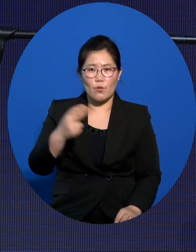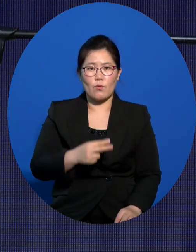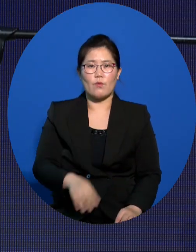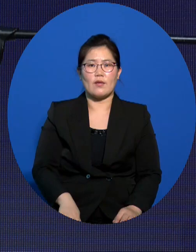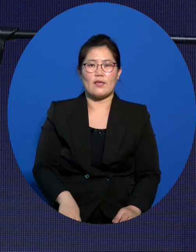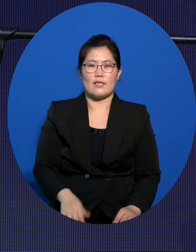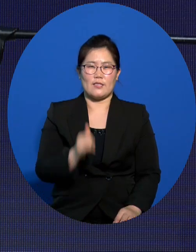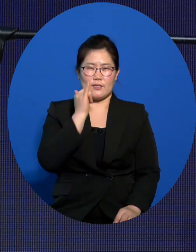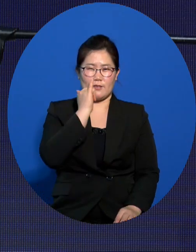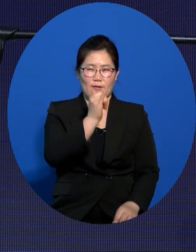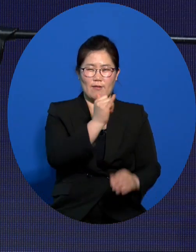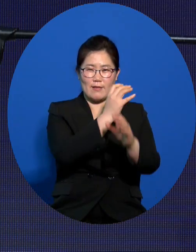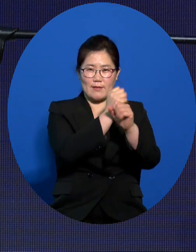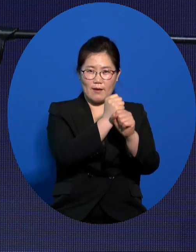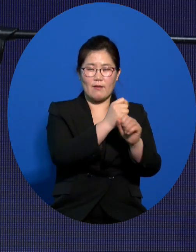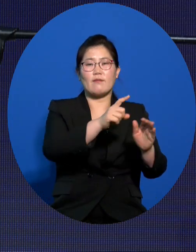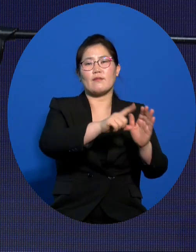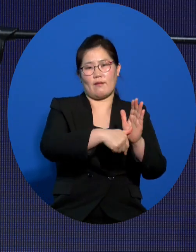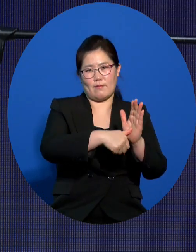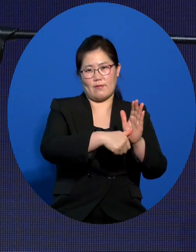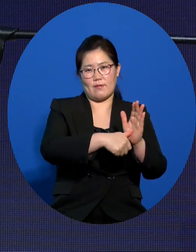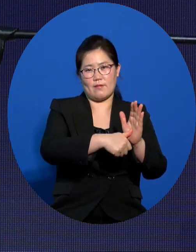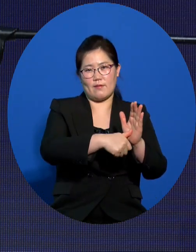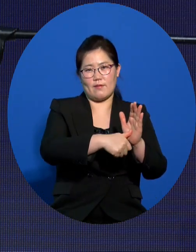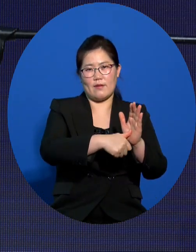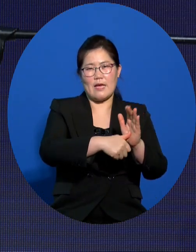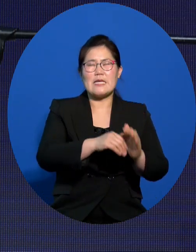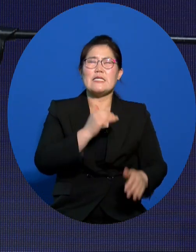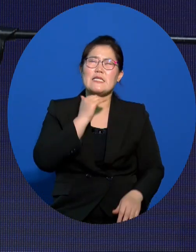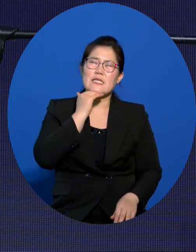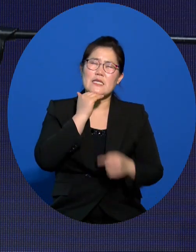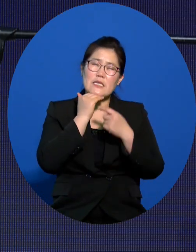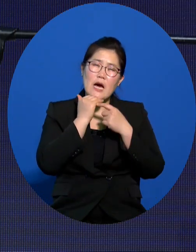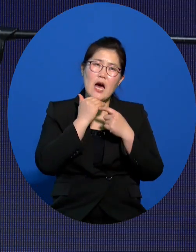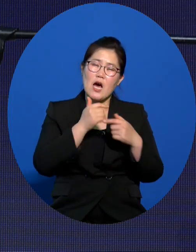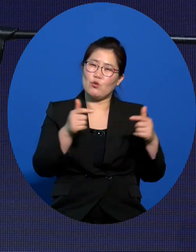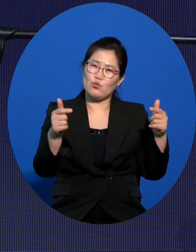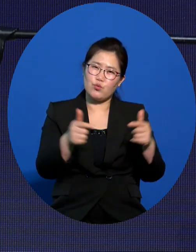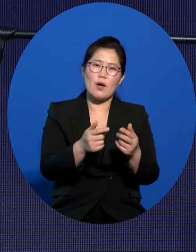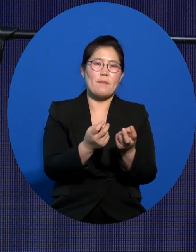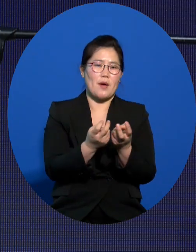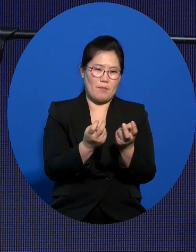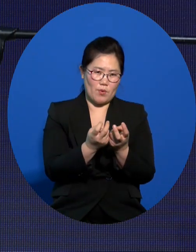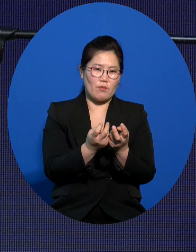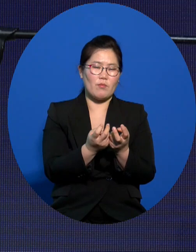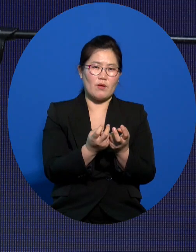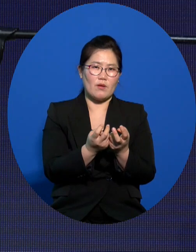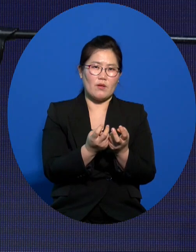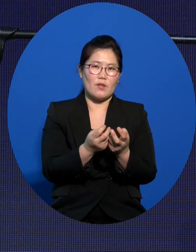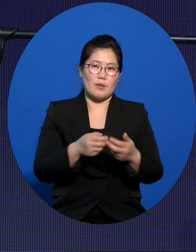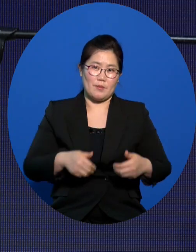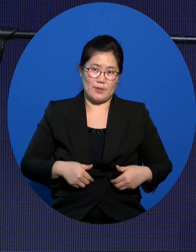disabilities in the most convenient manner and in the most efficient manner.